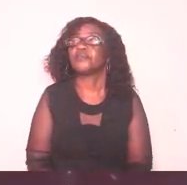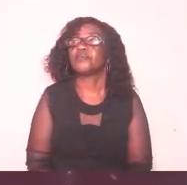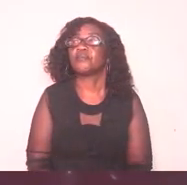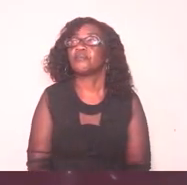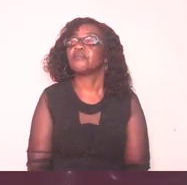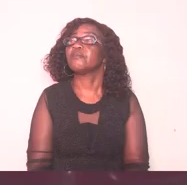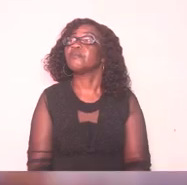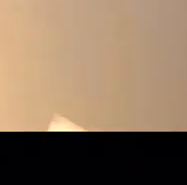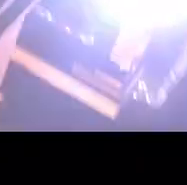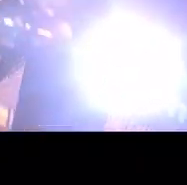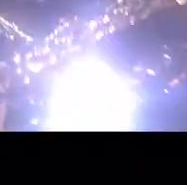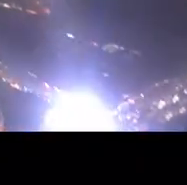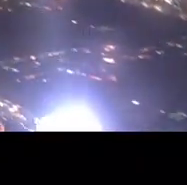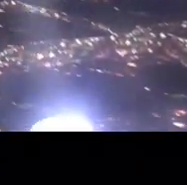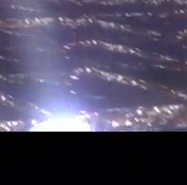limit the burden. Thank you.